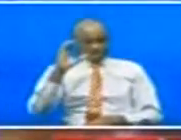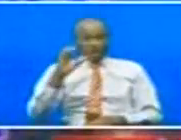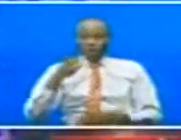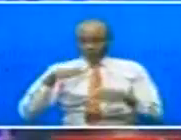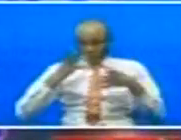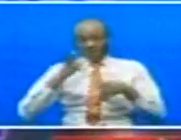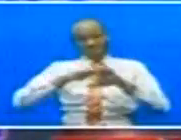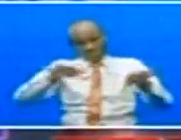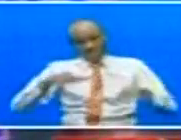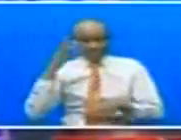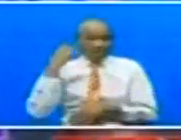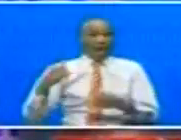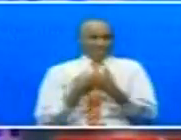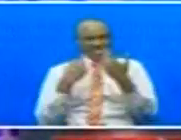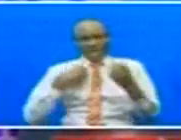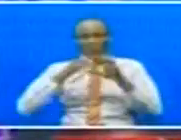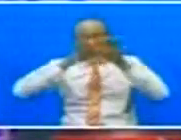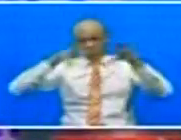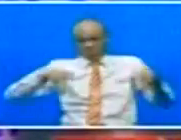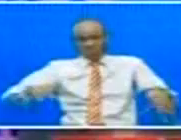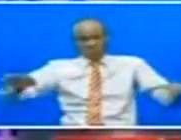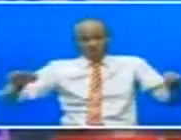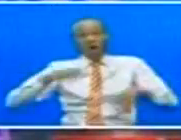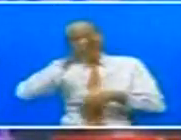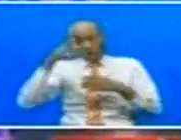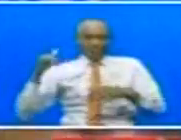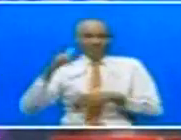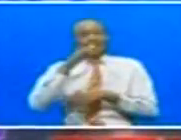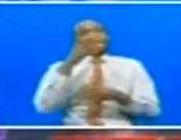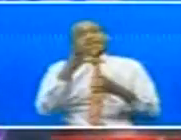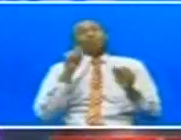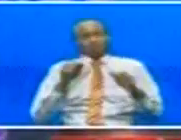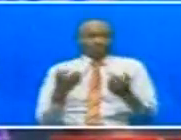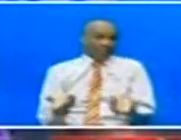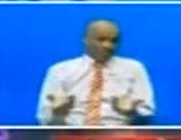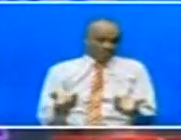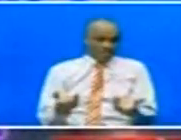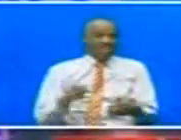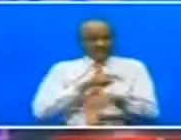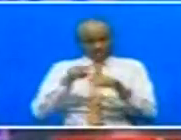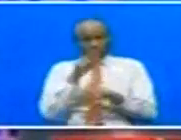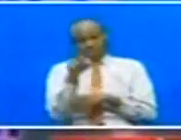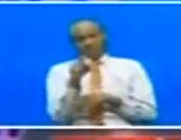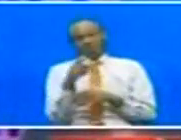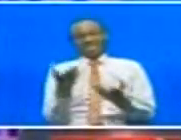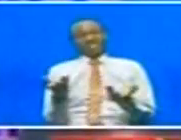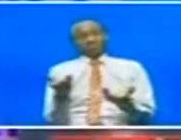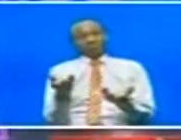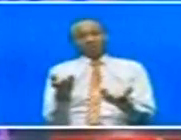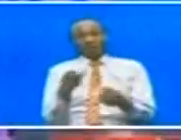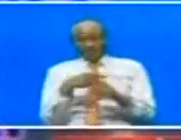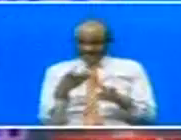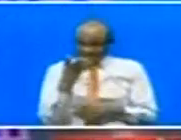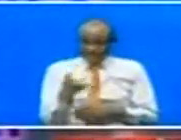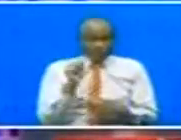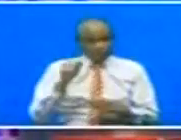lot of ash and a lot of planes did not fly. Correct. But this was an ash, this was three. Yemen. That's why I say